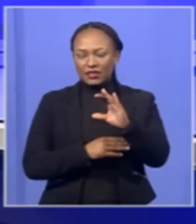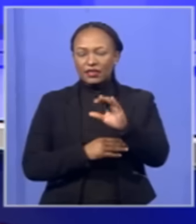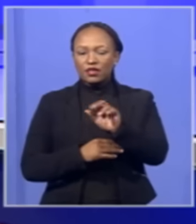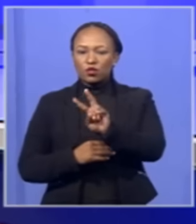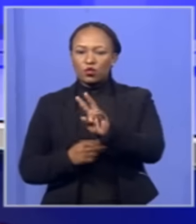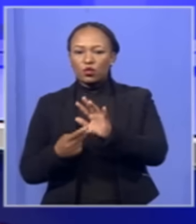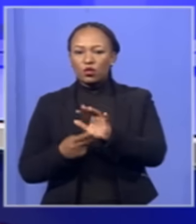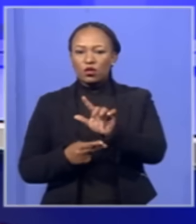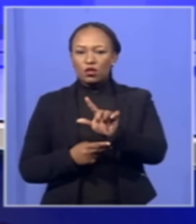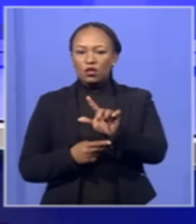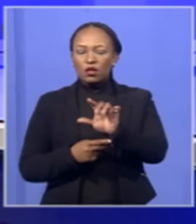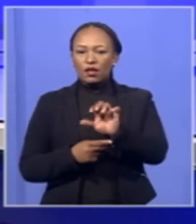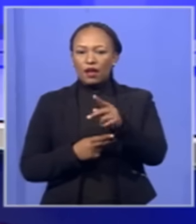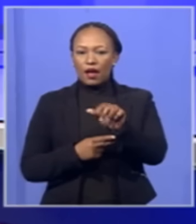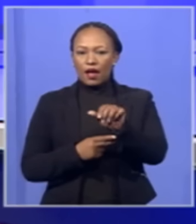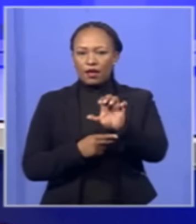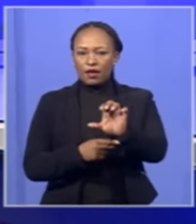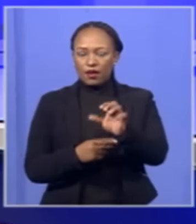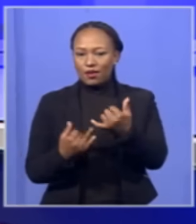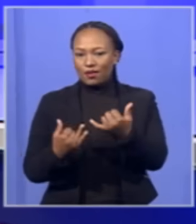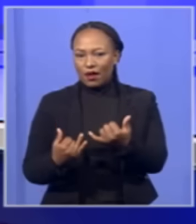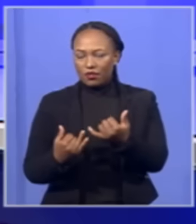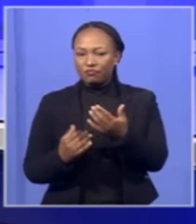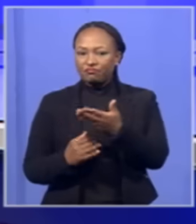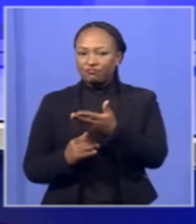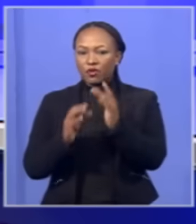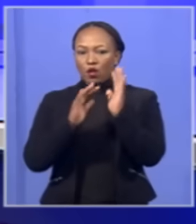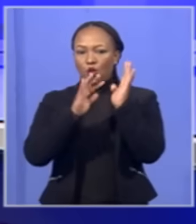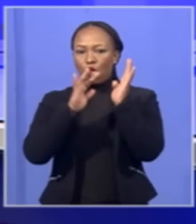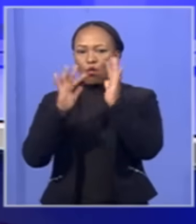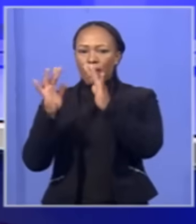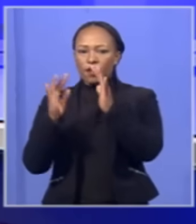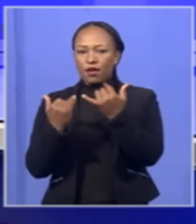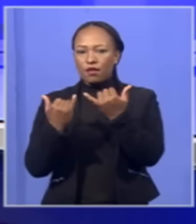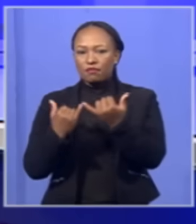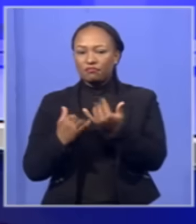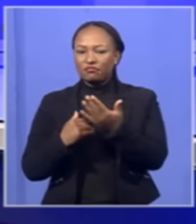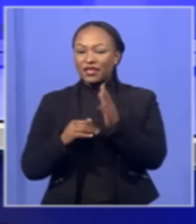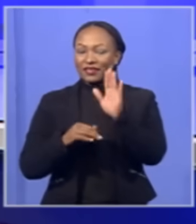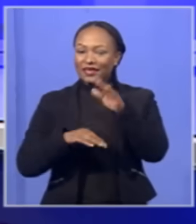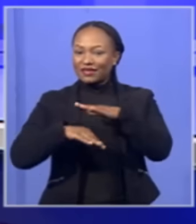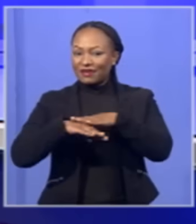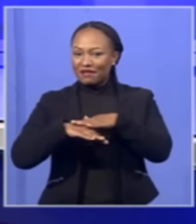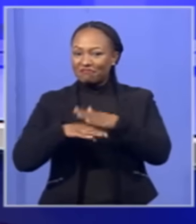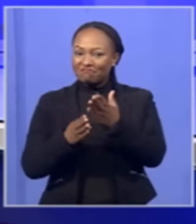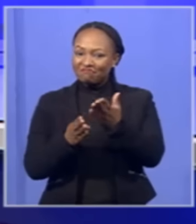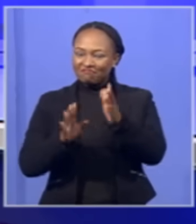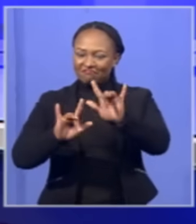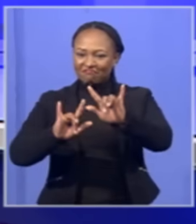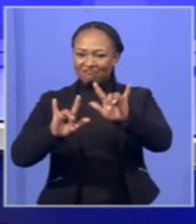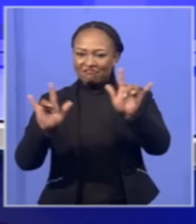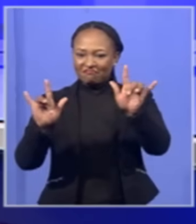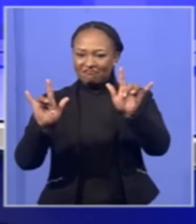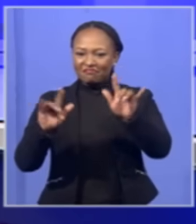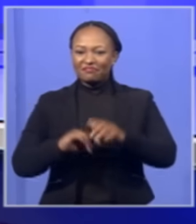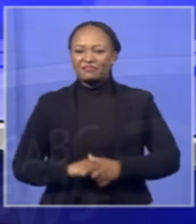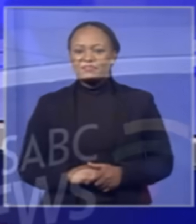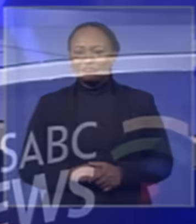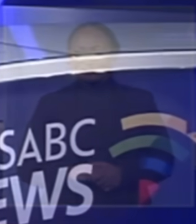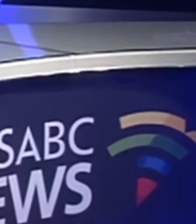le SABC le hae ga jana ke go tlogela ka ponelo pele ya maemo a bosa go fitlha re kopana gape mo nakong e tlang sala sentle.